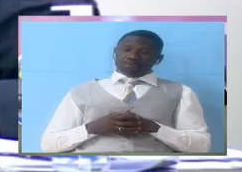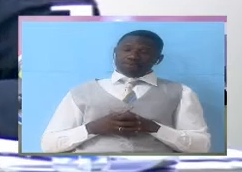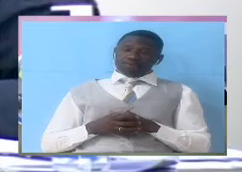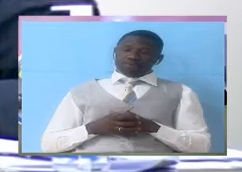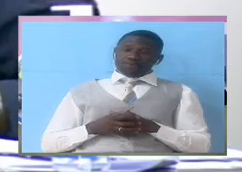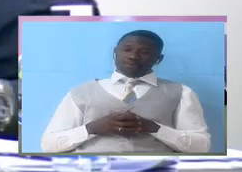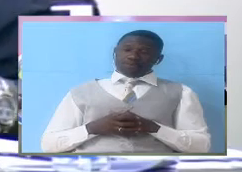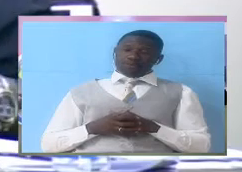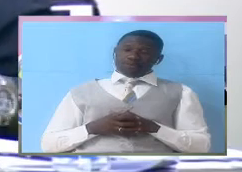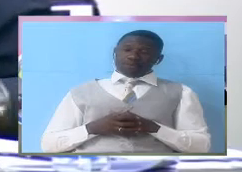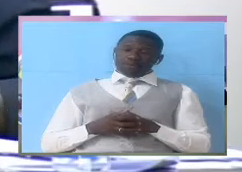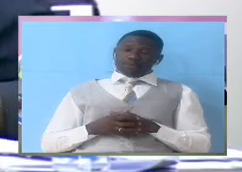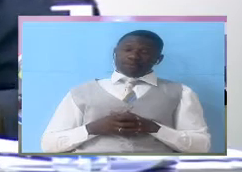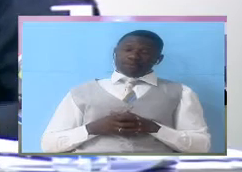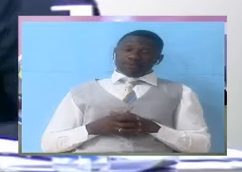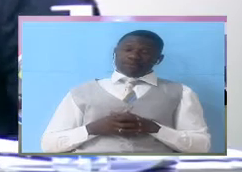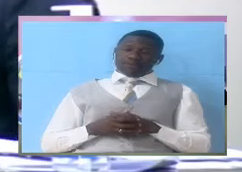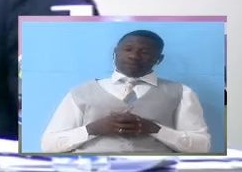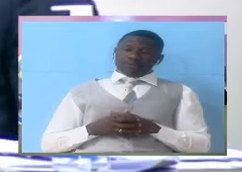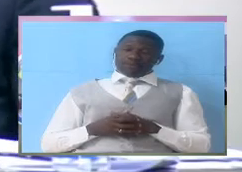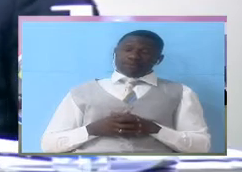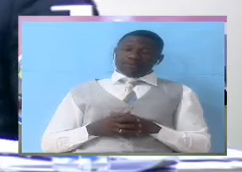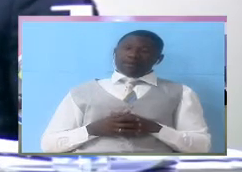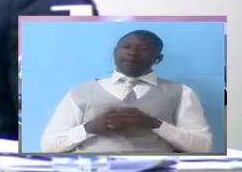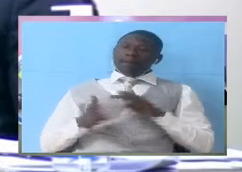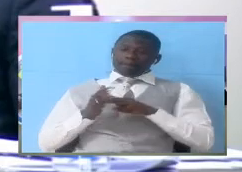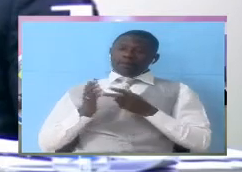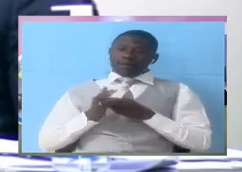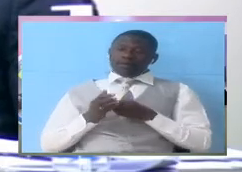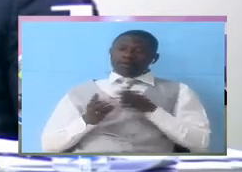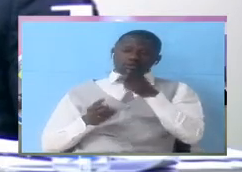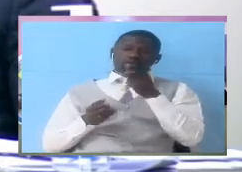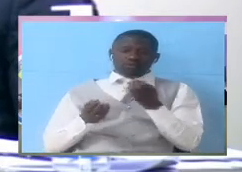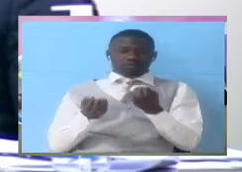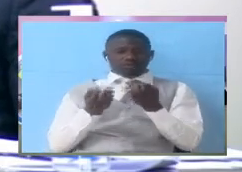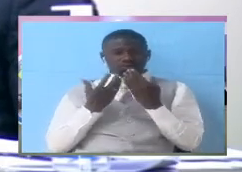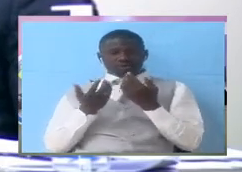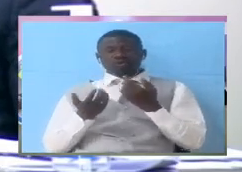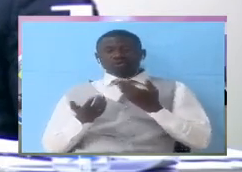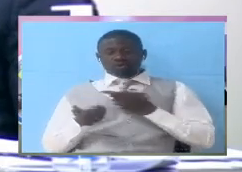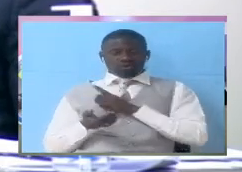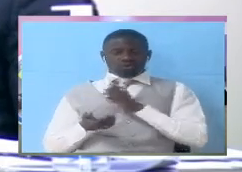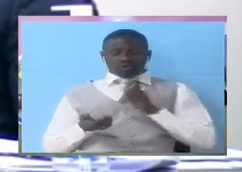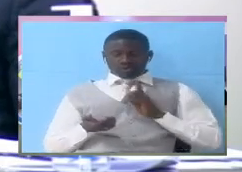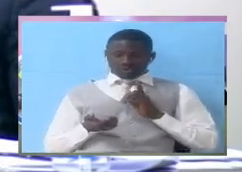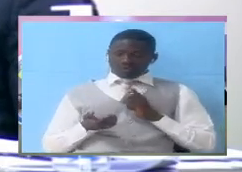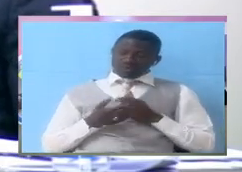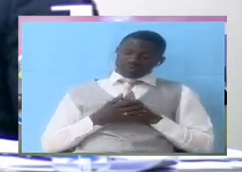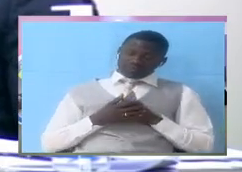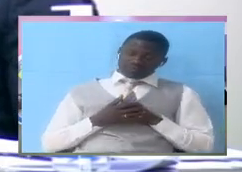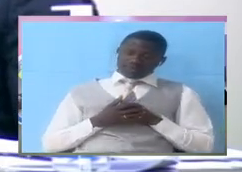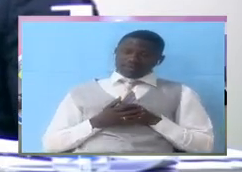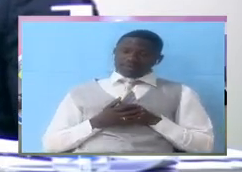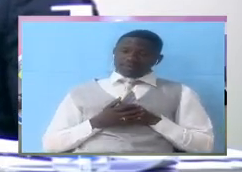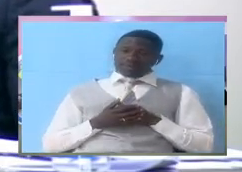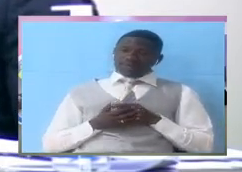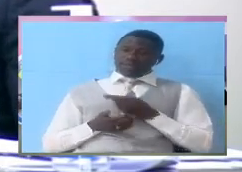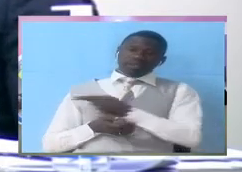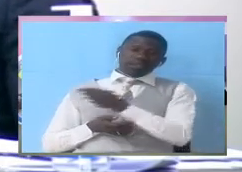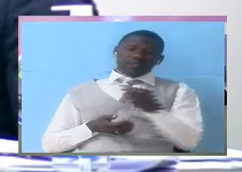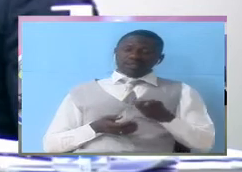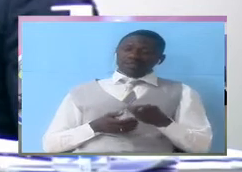you have told us. Legi melni yow wax nga ñu ne. these